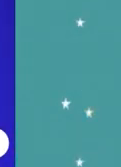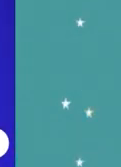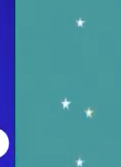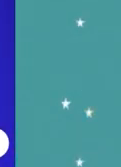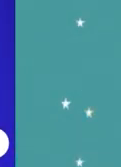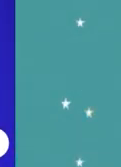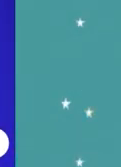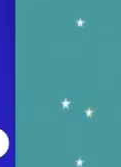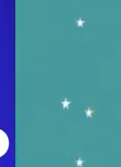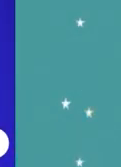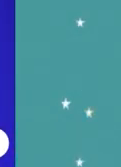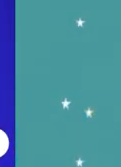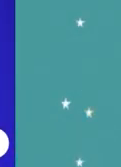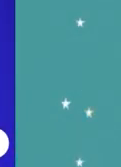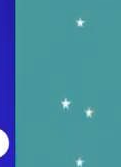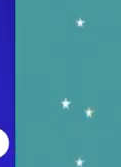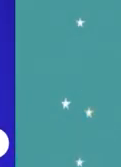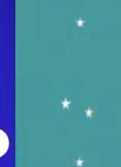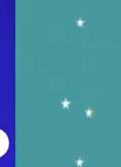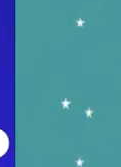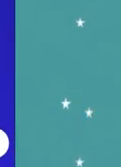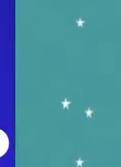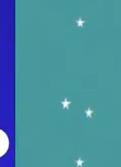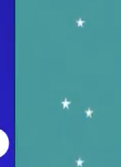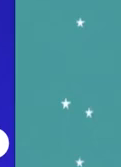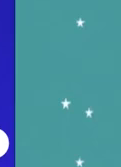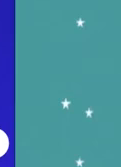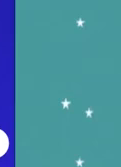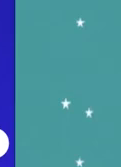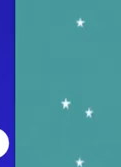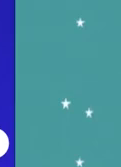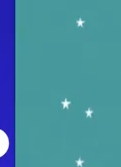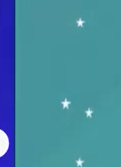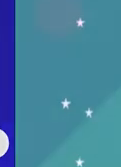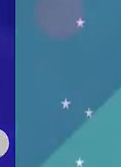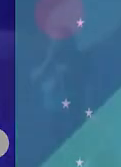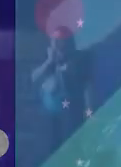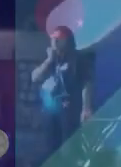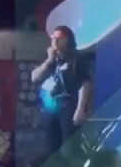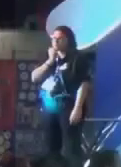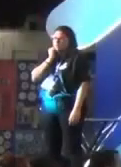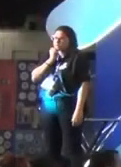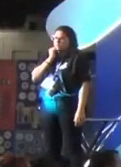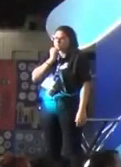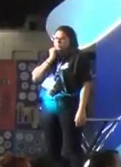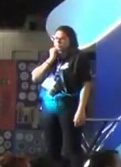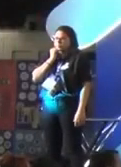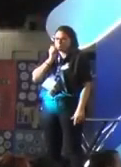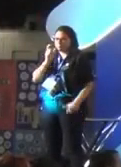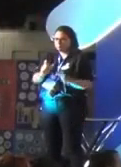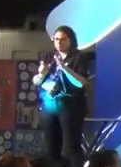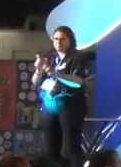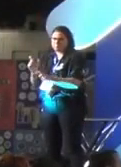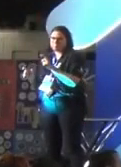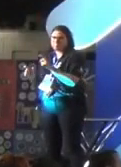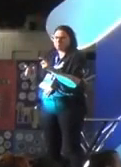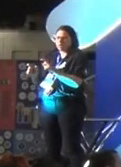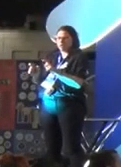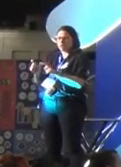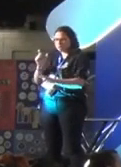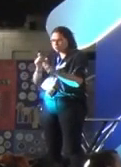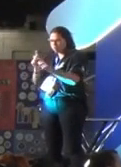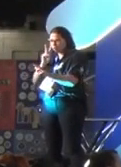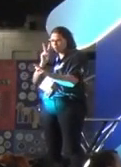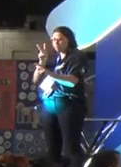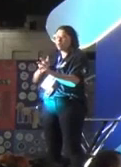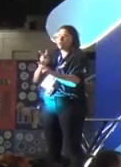This is what science communication looks like to a lot of people. When I first started working with a lot